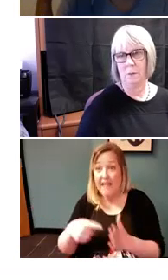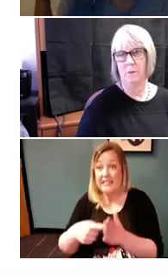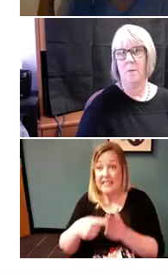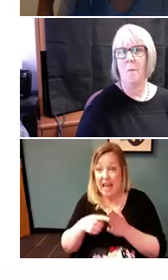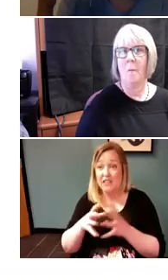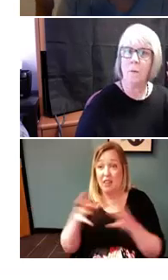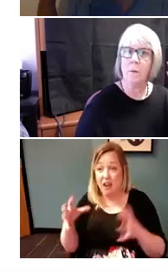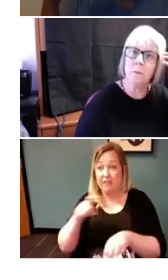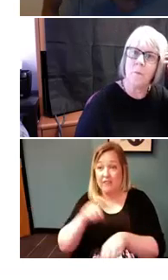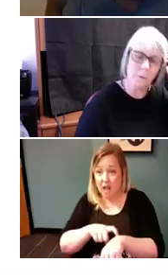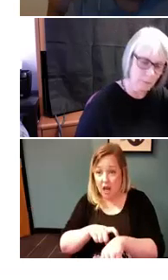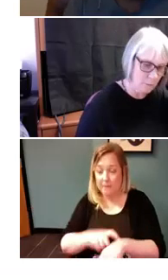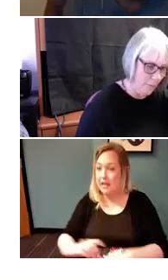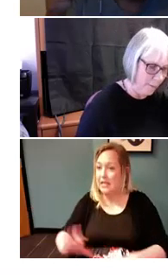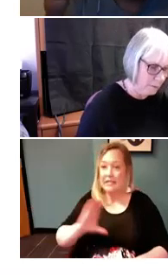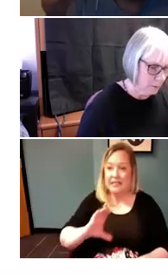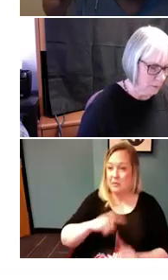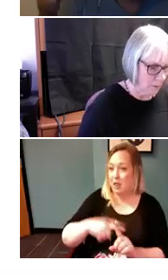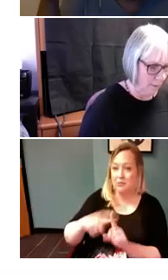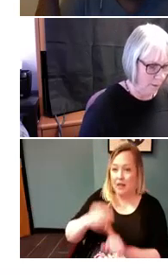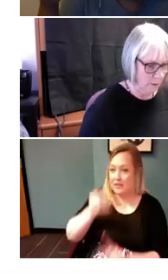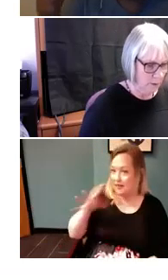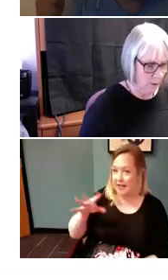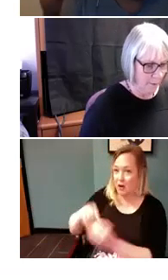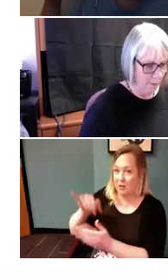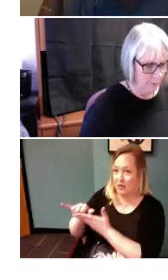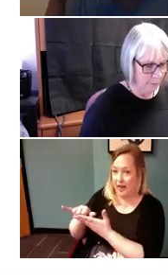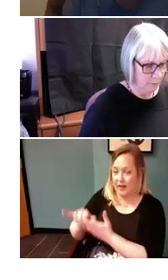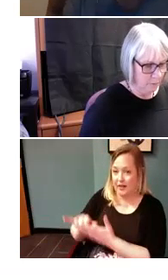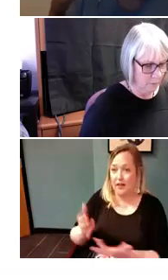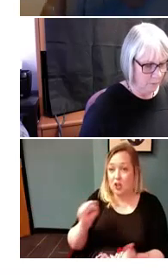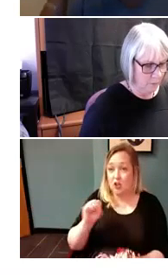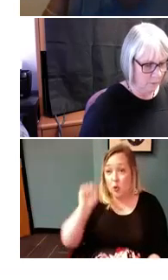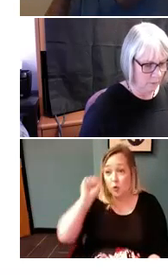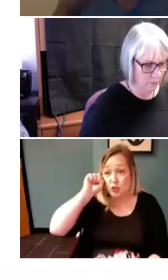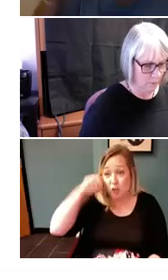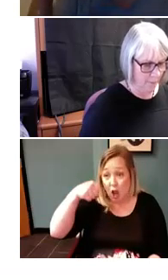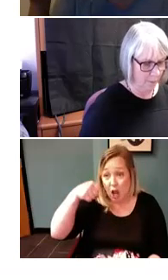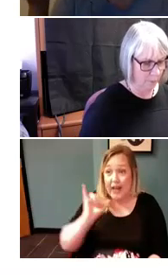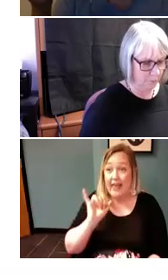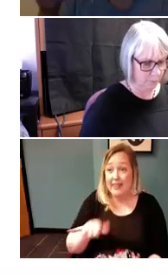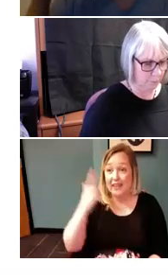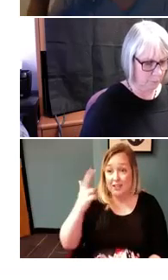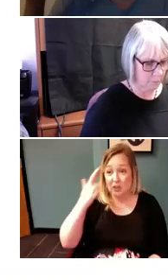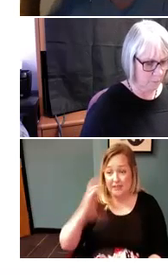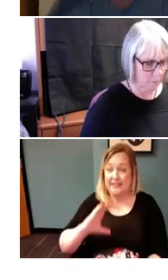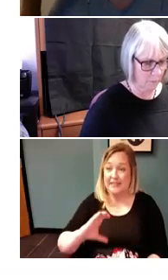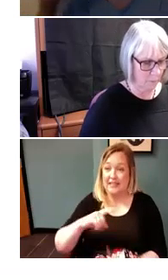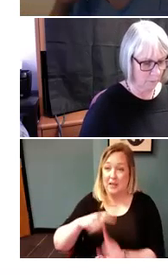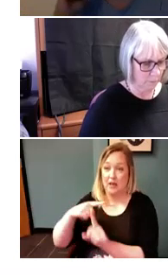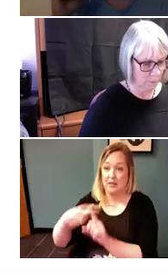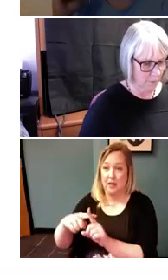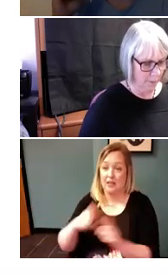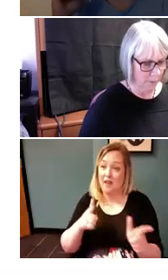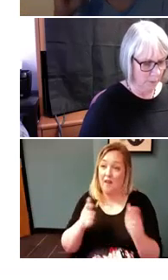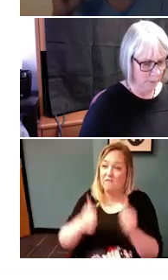not care about these things, that is why Sean, That is why C++ is faster than any of